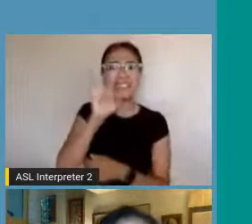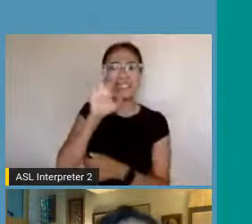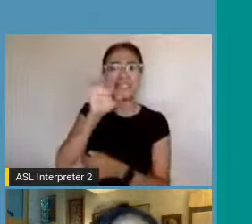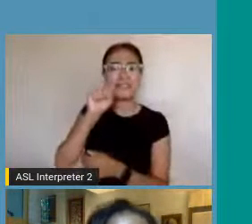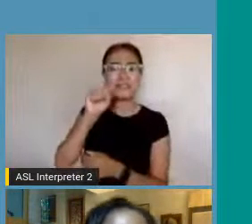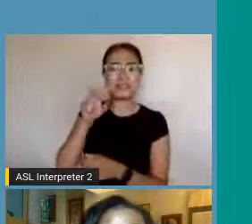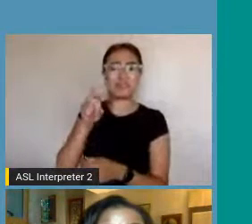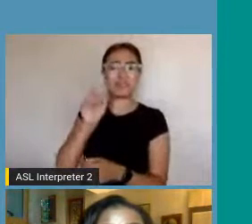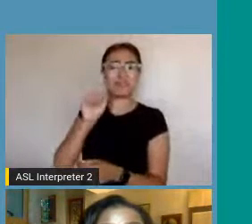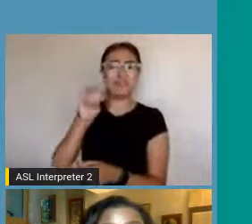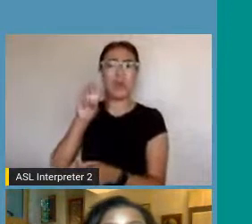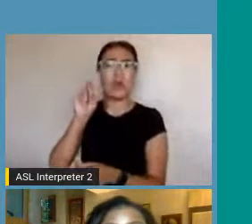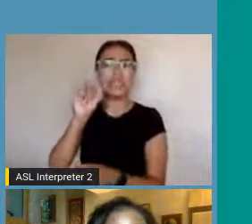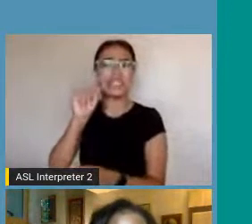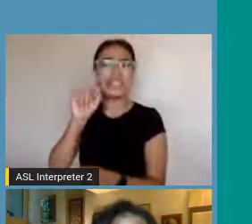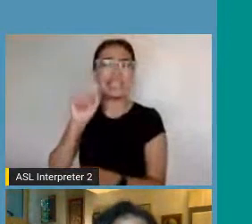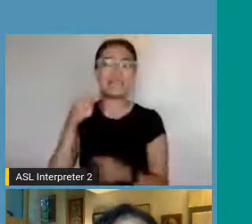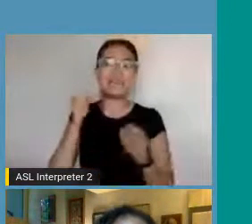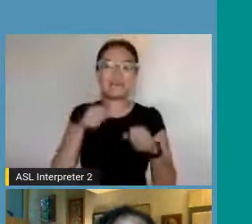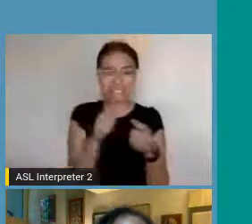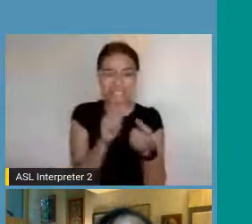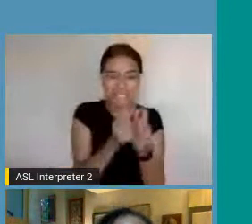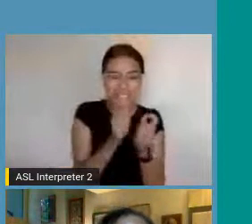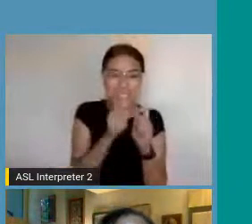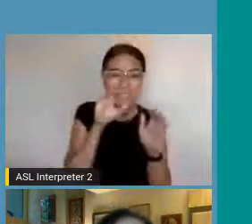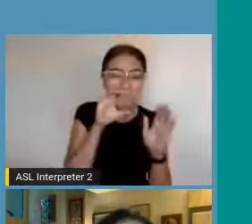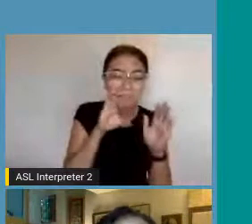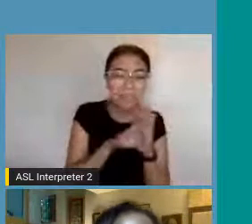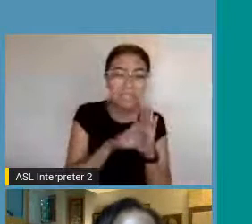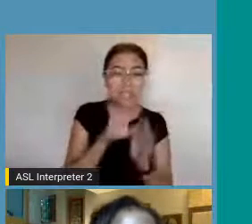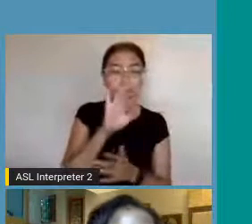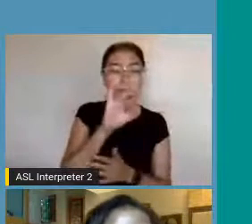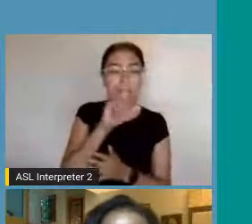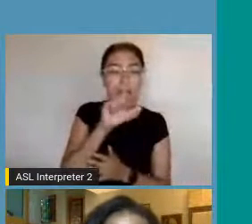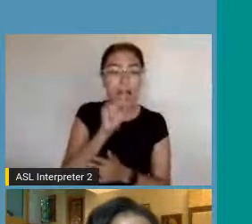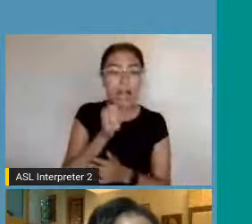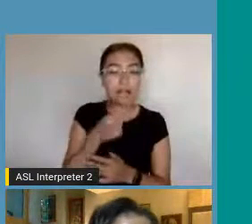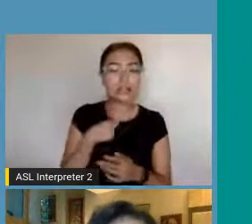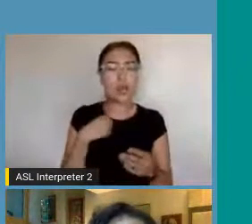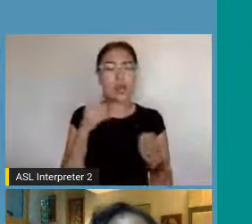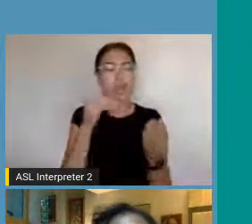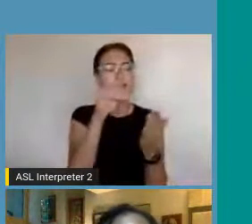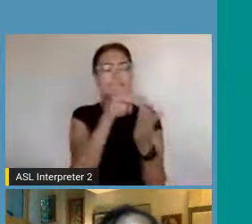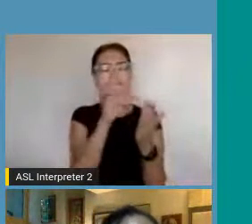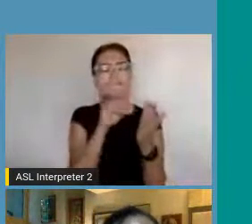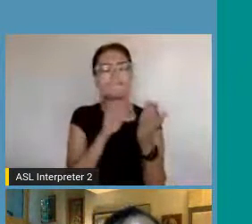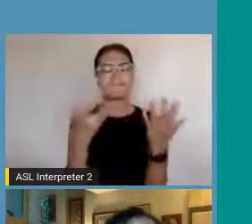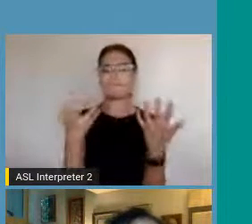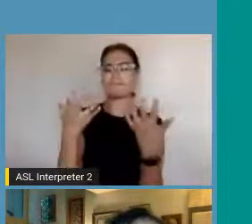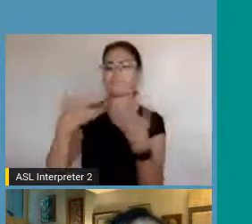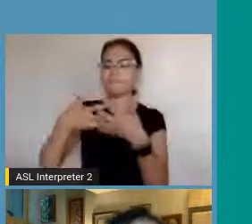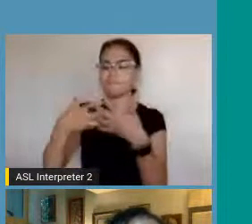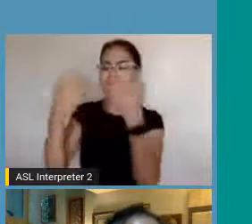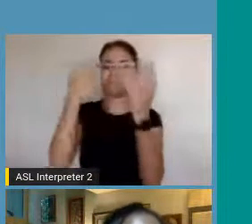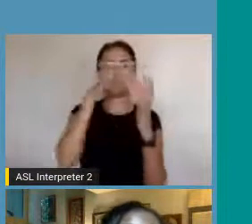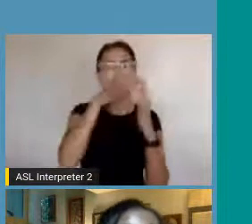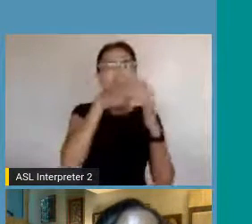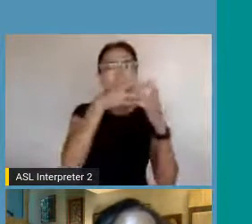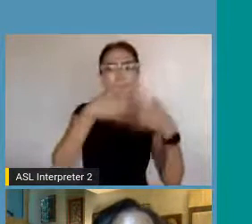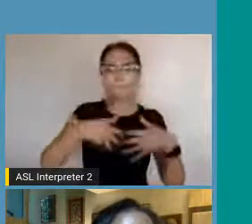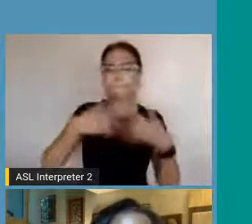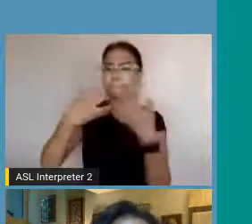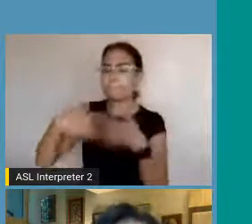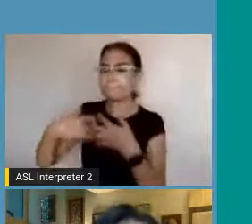can edit these images in your files, organize them in a desired system. You can edit your images